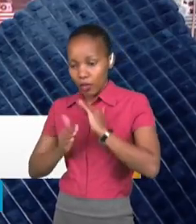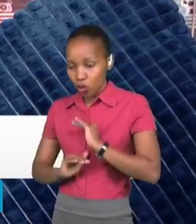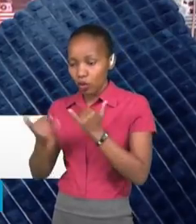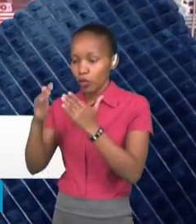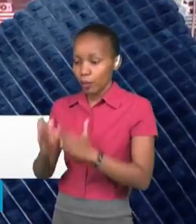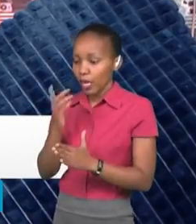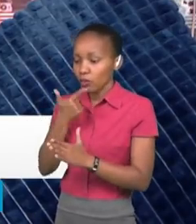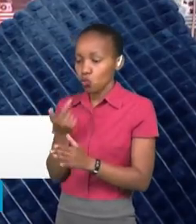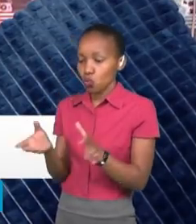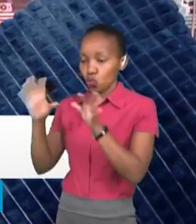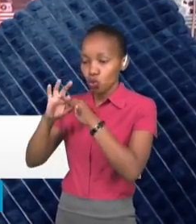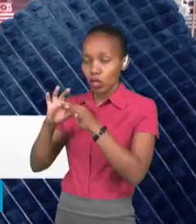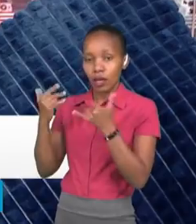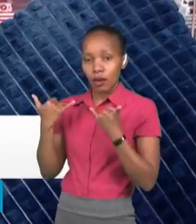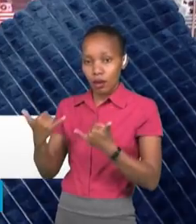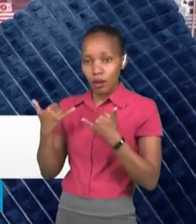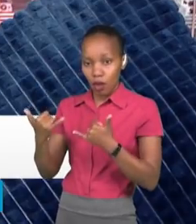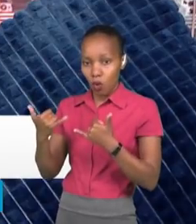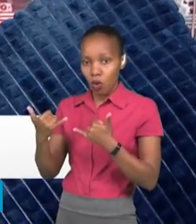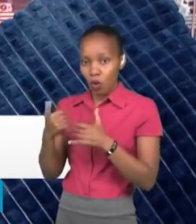who are coming in right now, yeah, is the